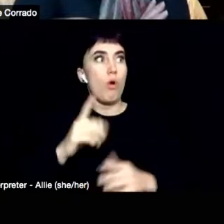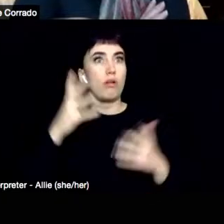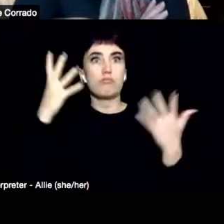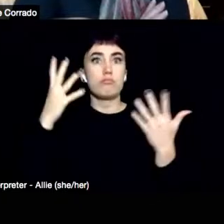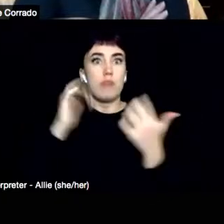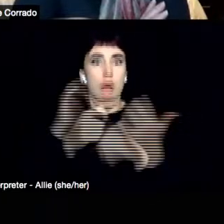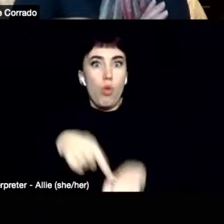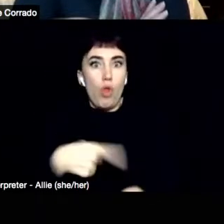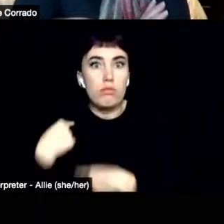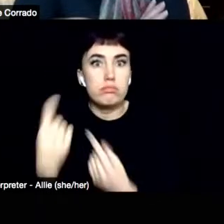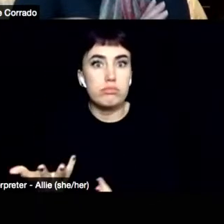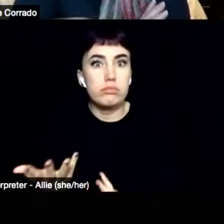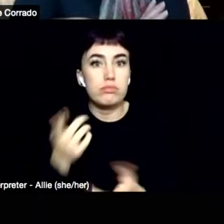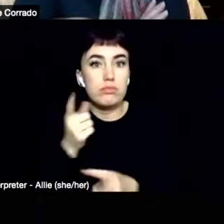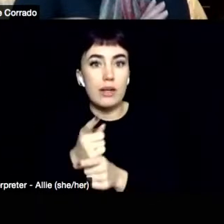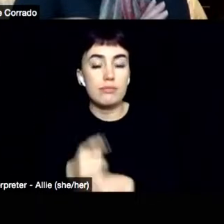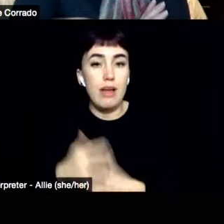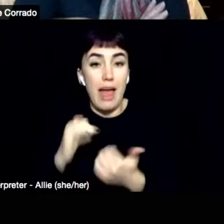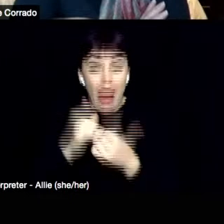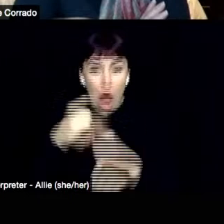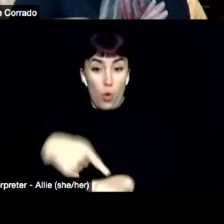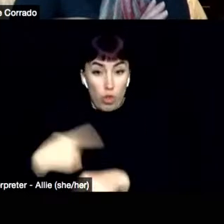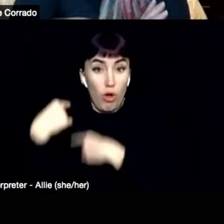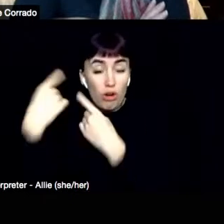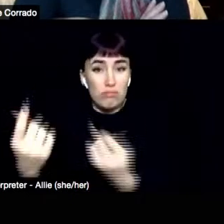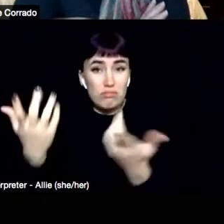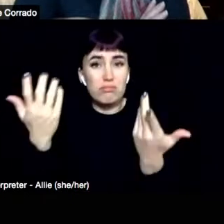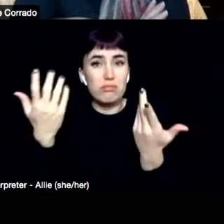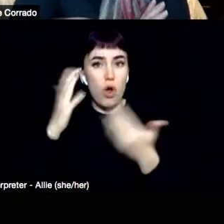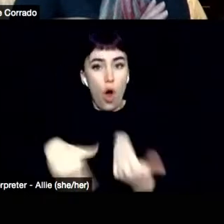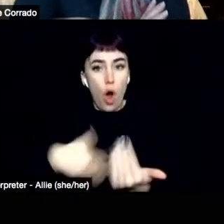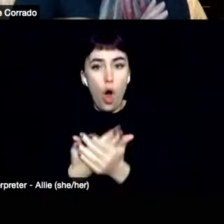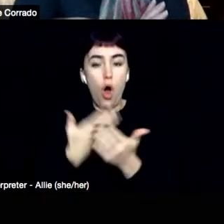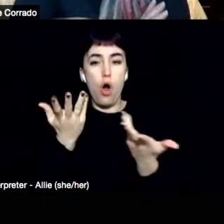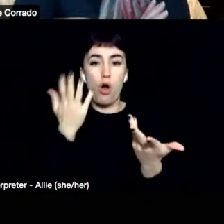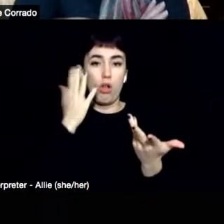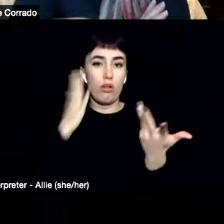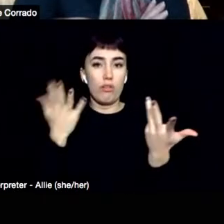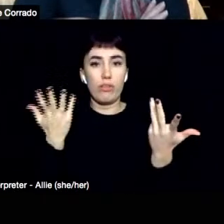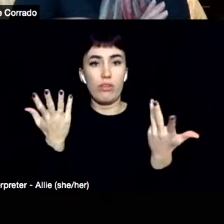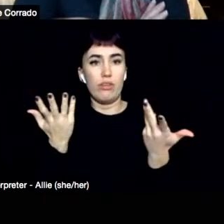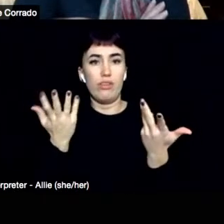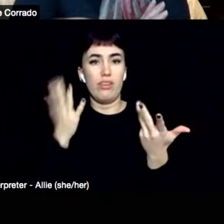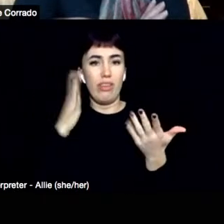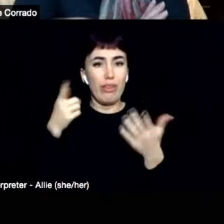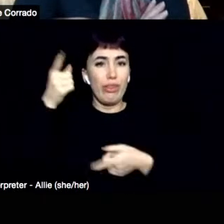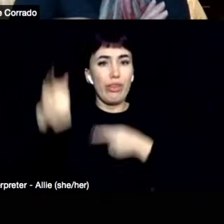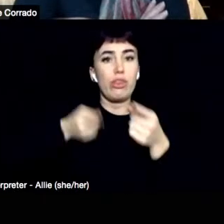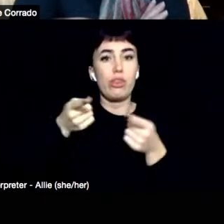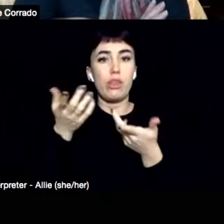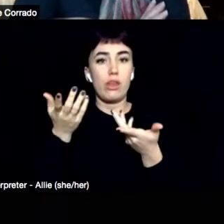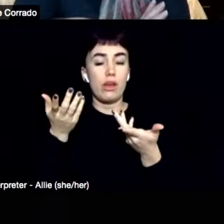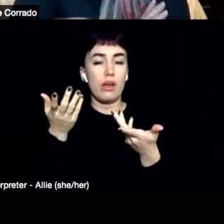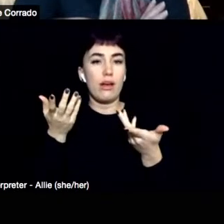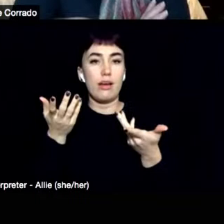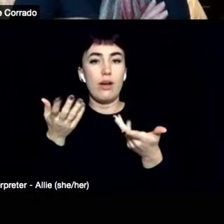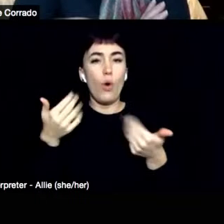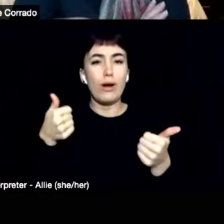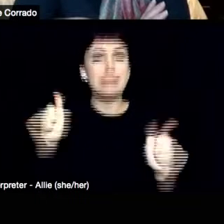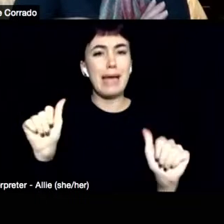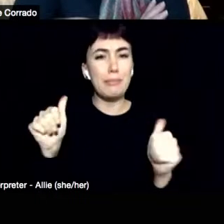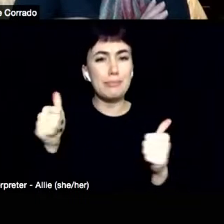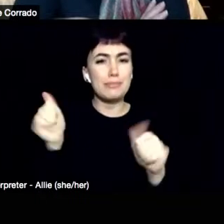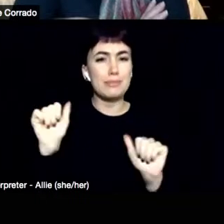how long, right? How long? And all of this mudslinging, attacks or attempts at